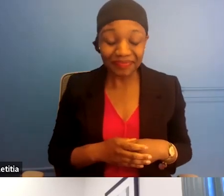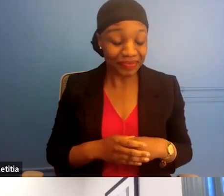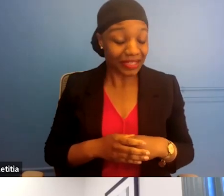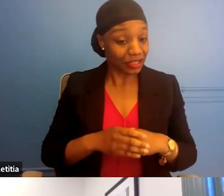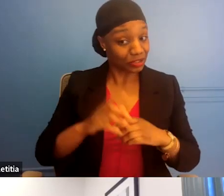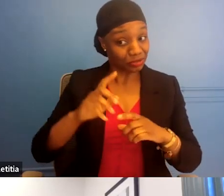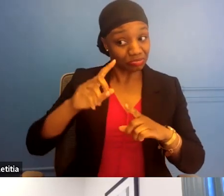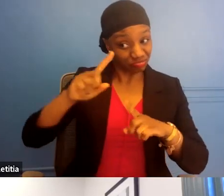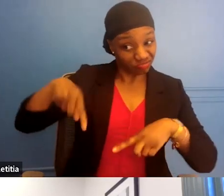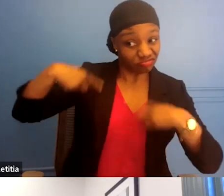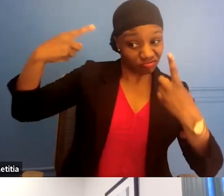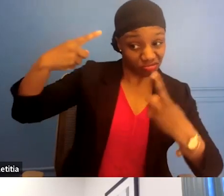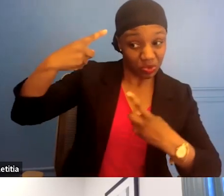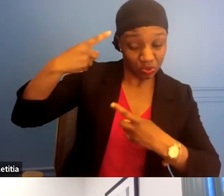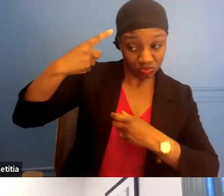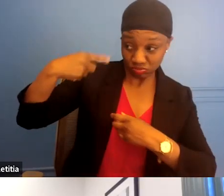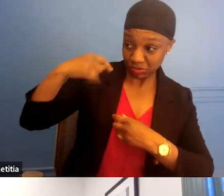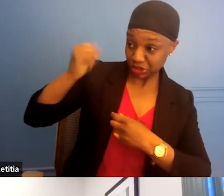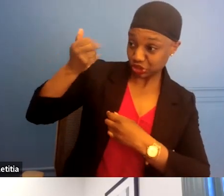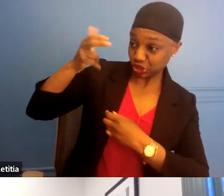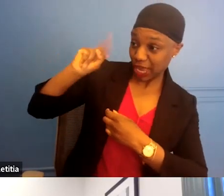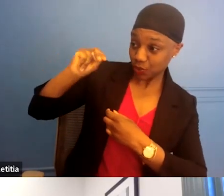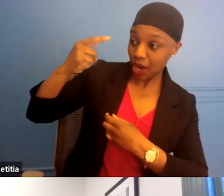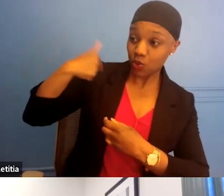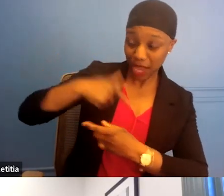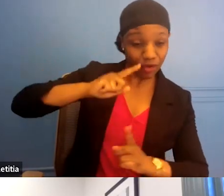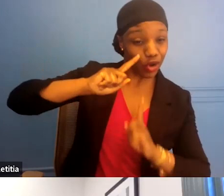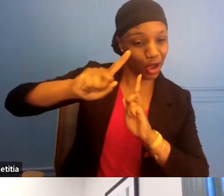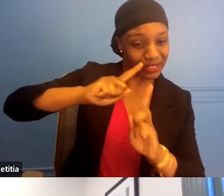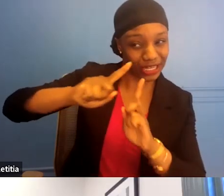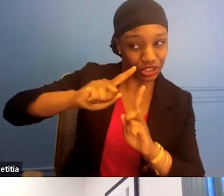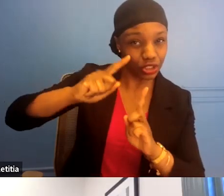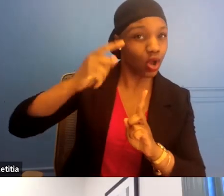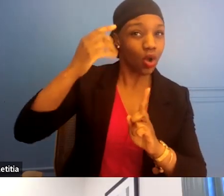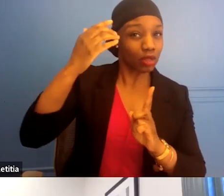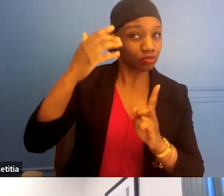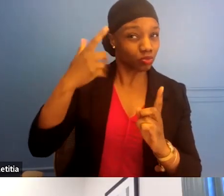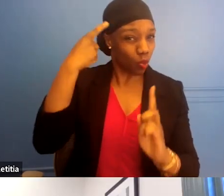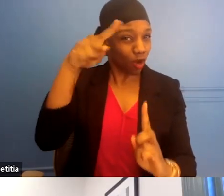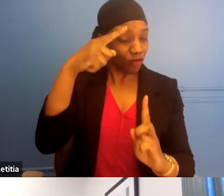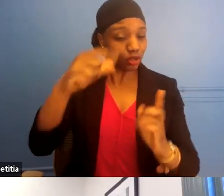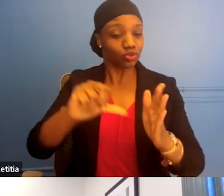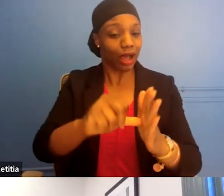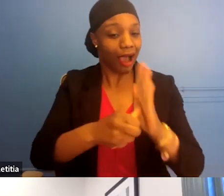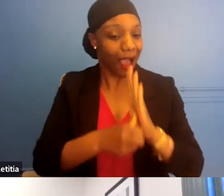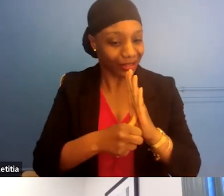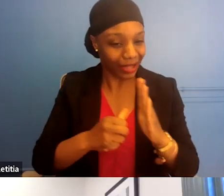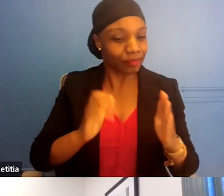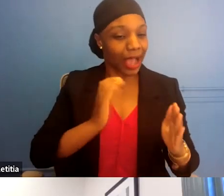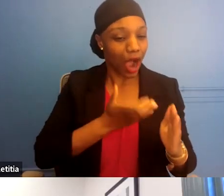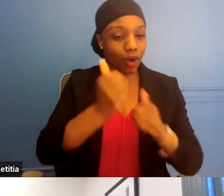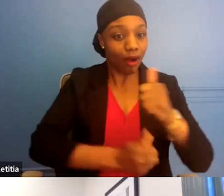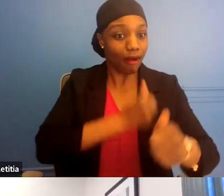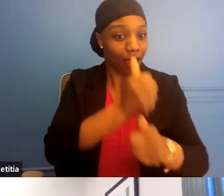had throughout the year, are really intended to highlight the career paths of our graduates, recognizing that